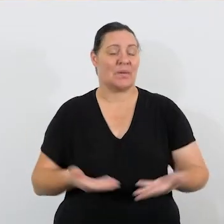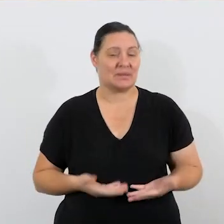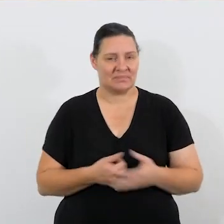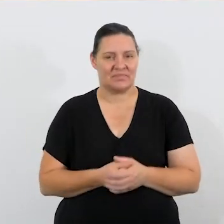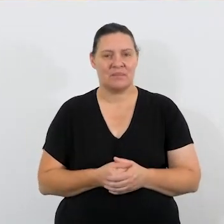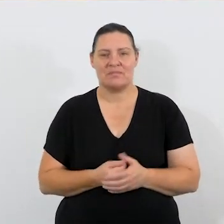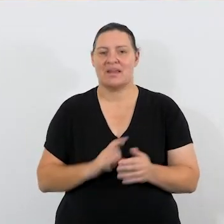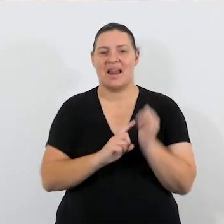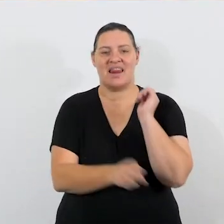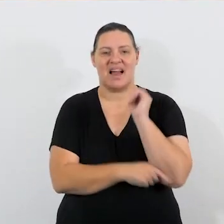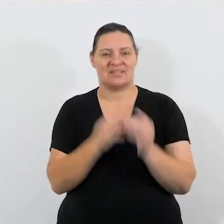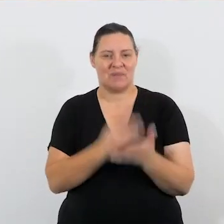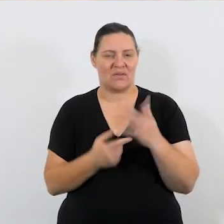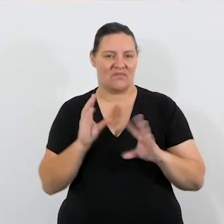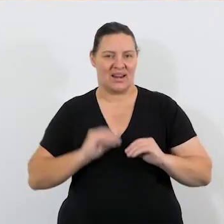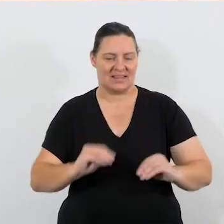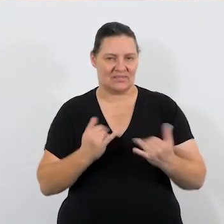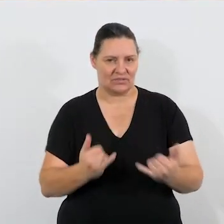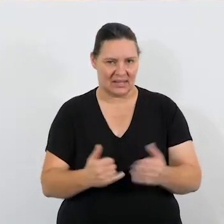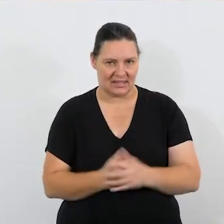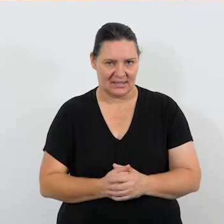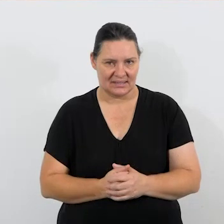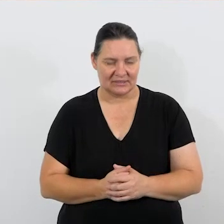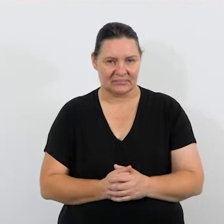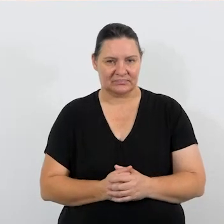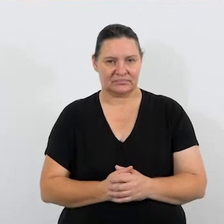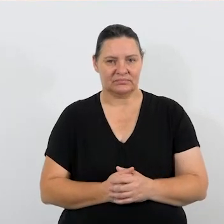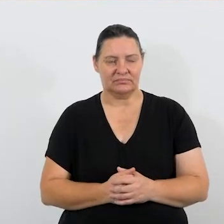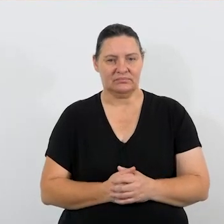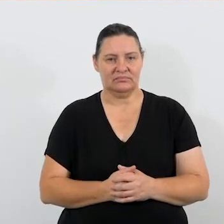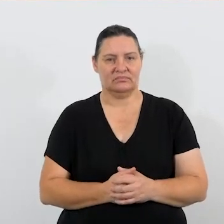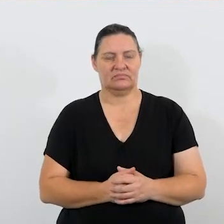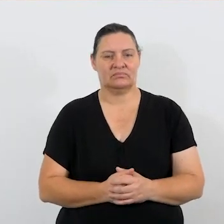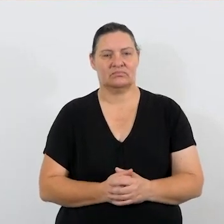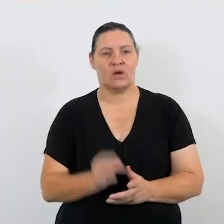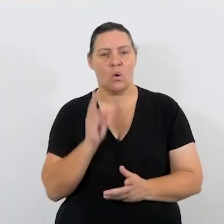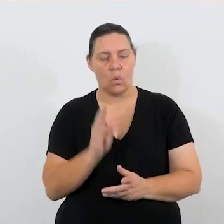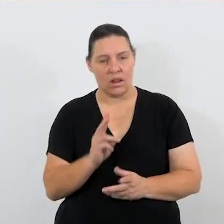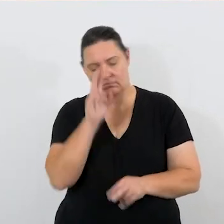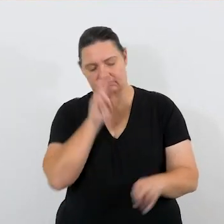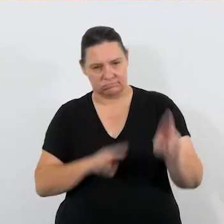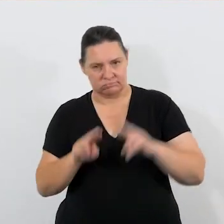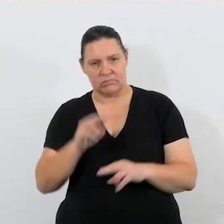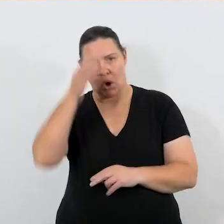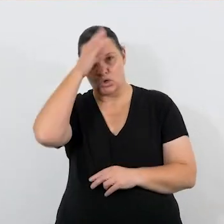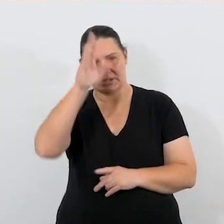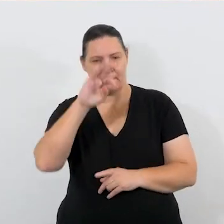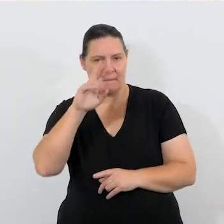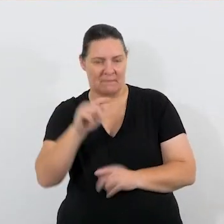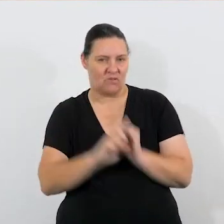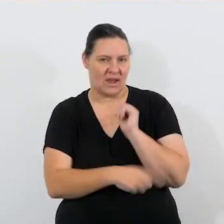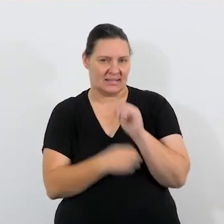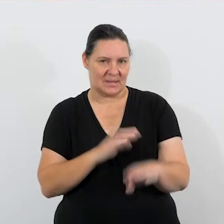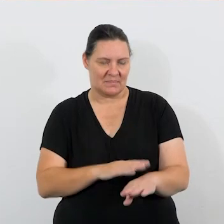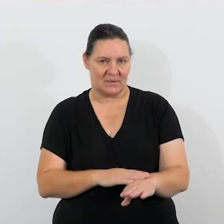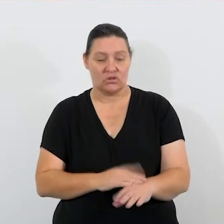Welcome back. We have reached the last part of our lesson for today. So we are going to go over our concept map for the